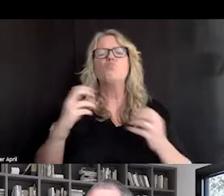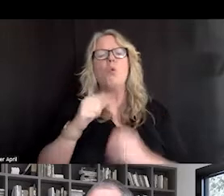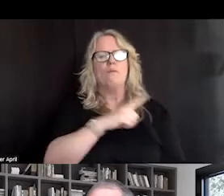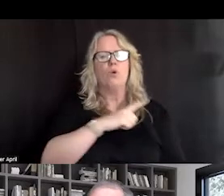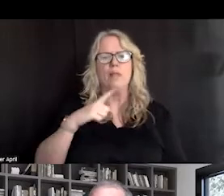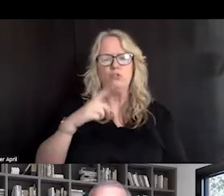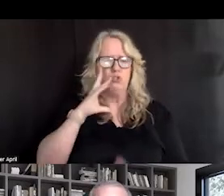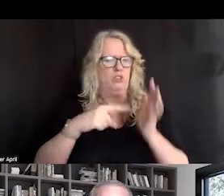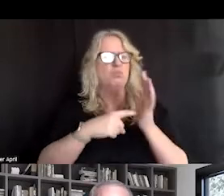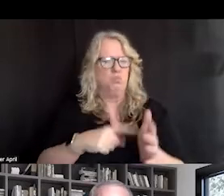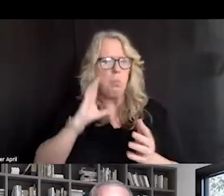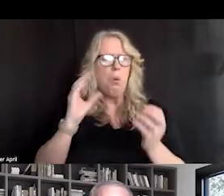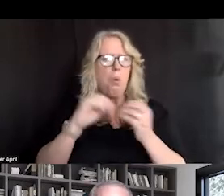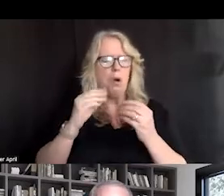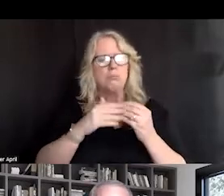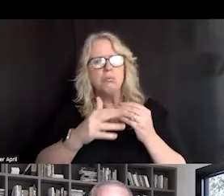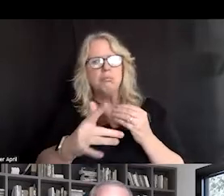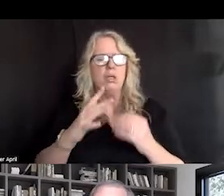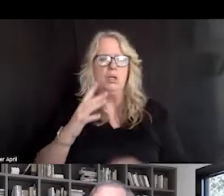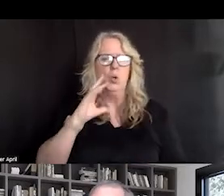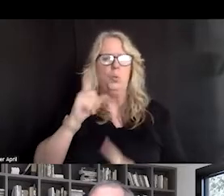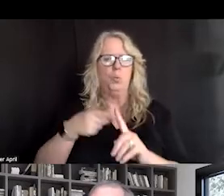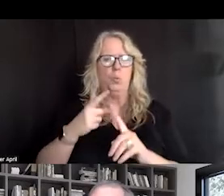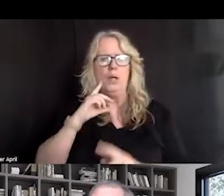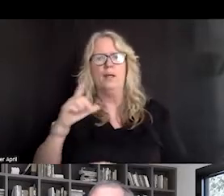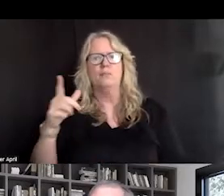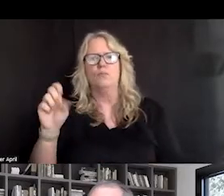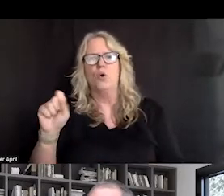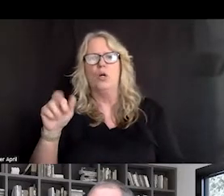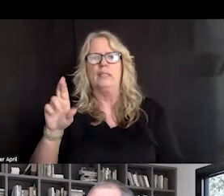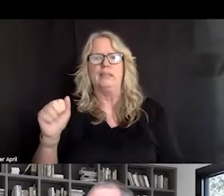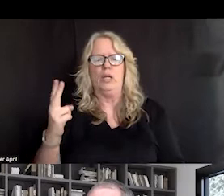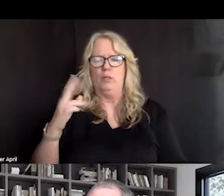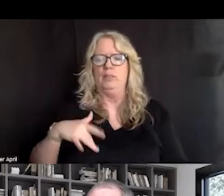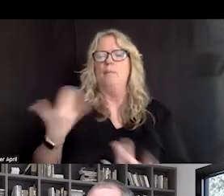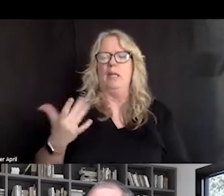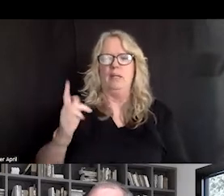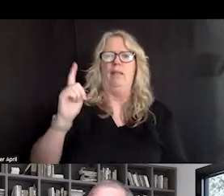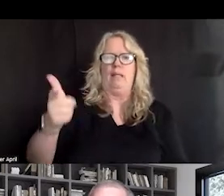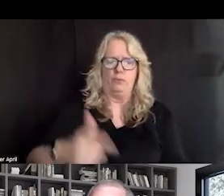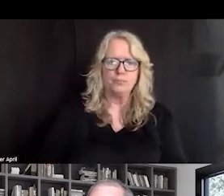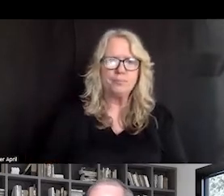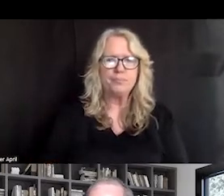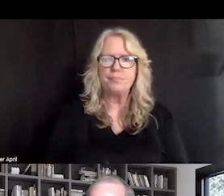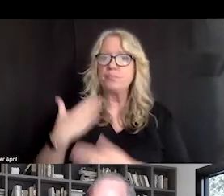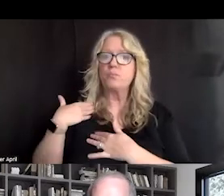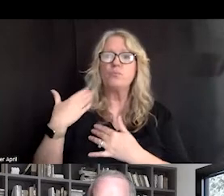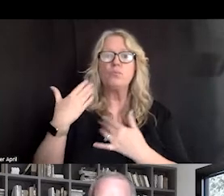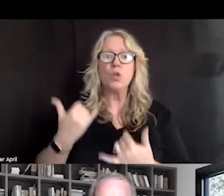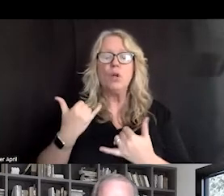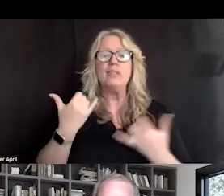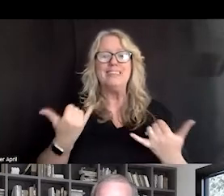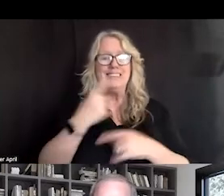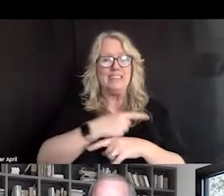coming out around this when we get to Sarah's update later on. So for our quote of the